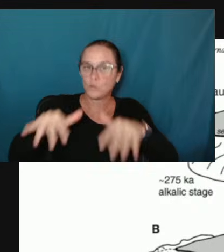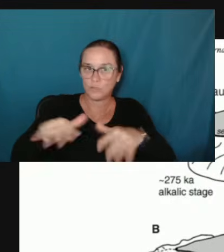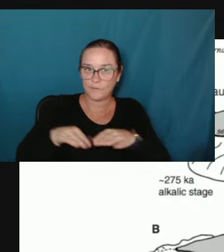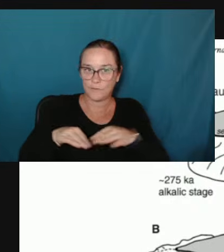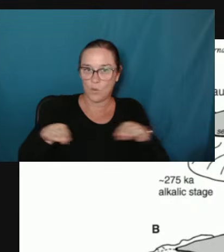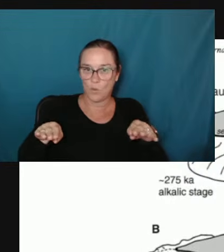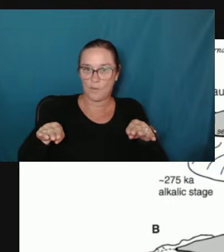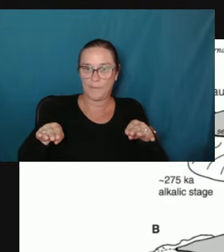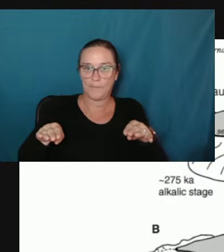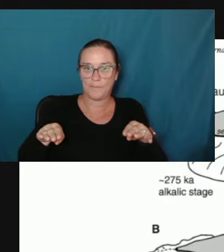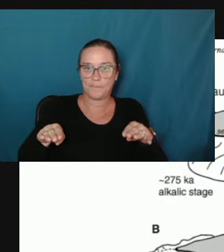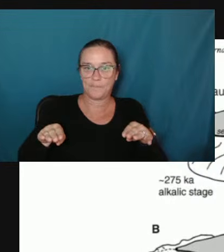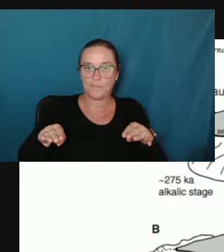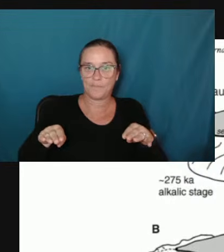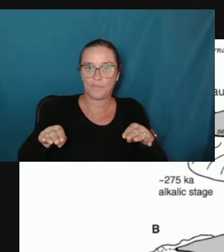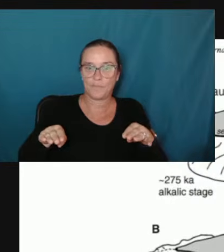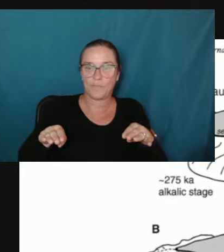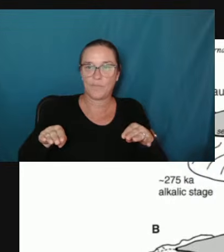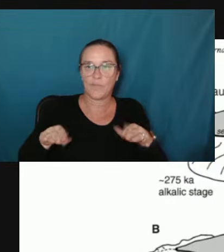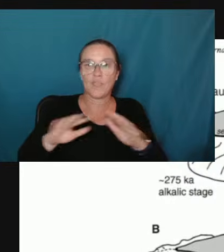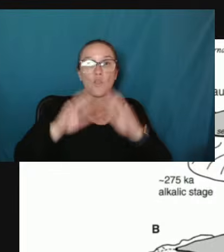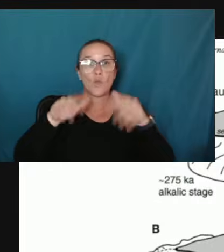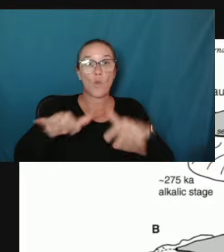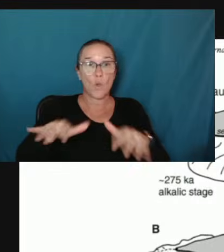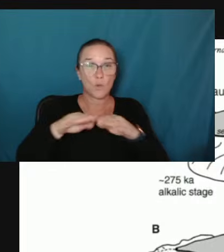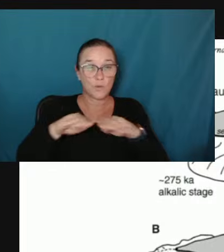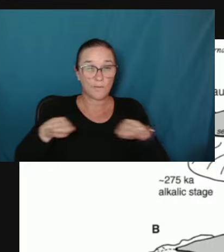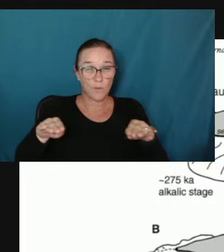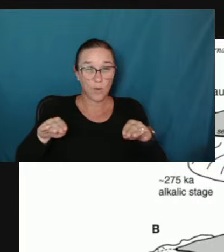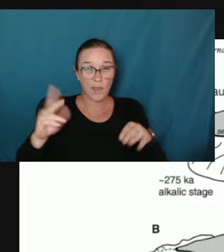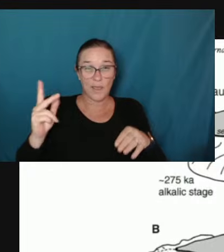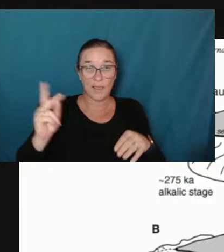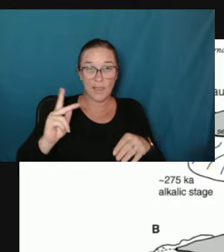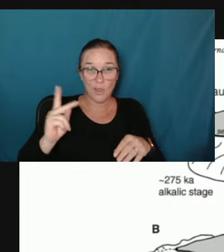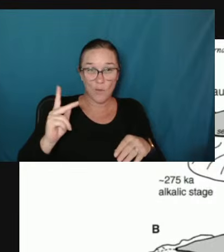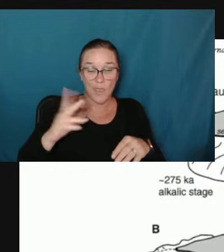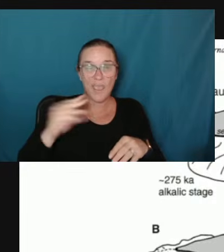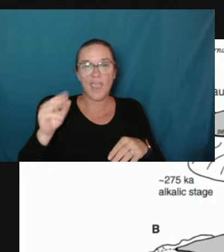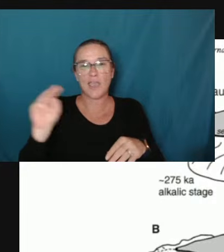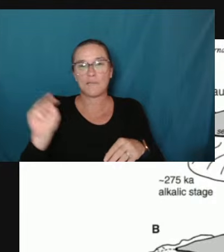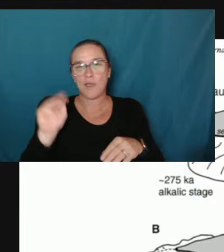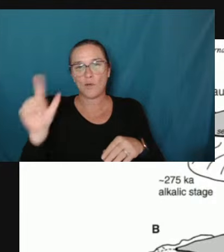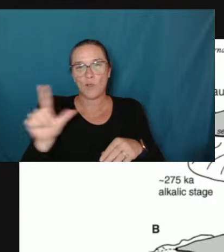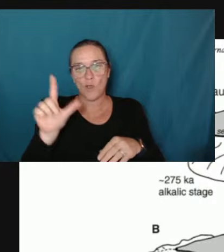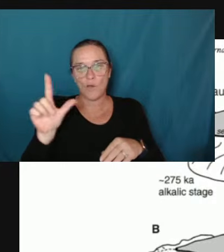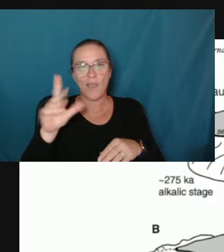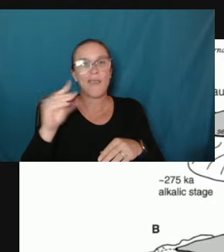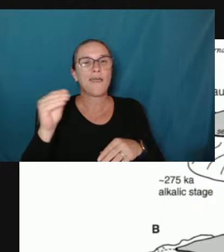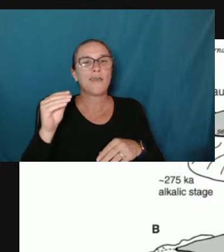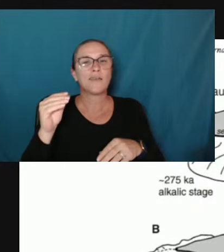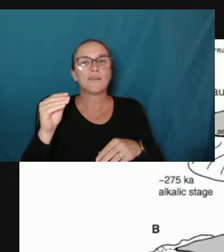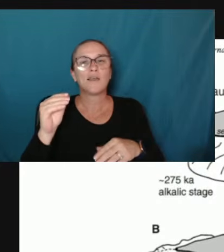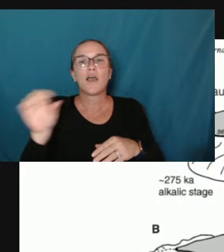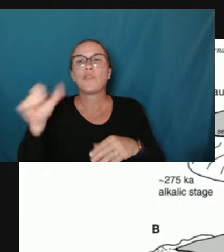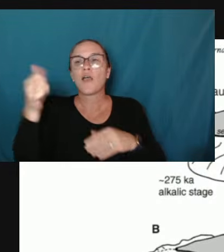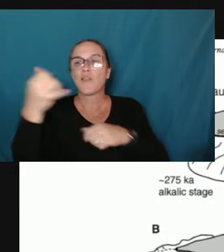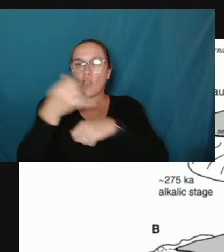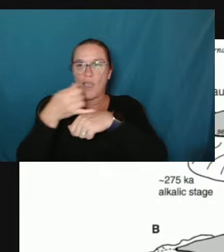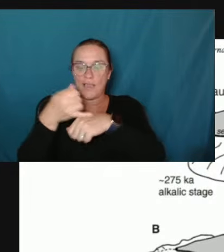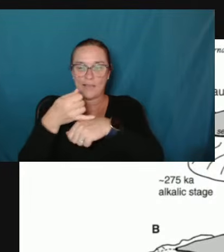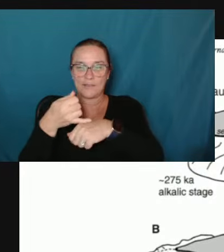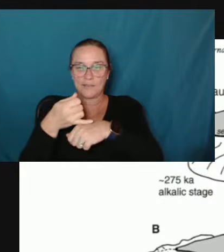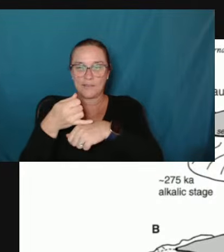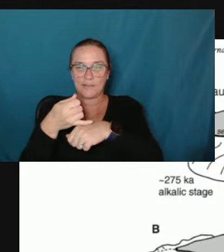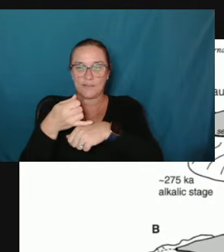Now, the seafloor that Kilauea and Mauna Loa and all the other islands on were here long before